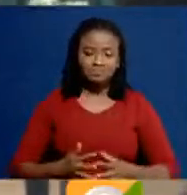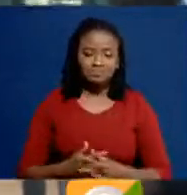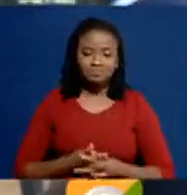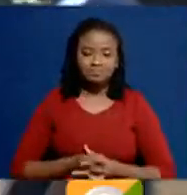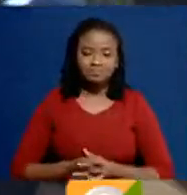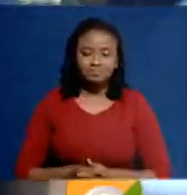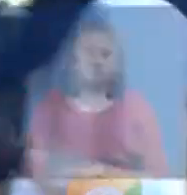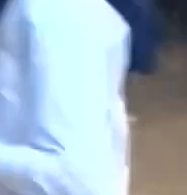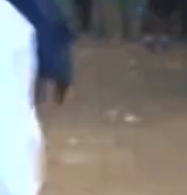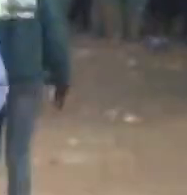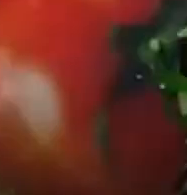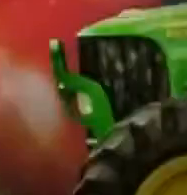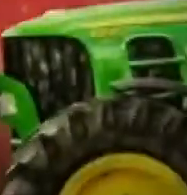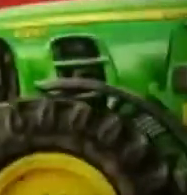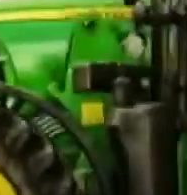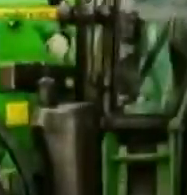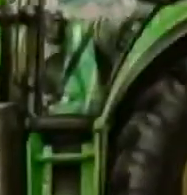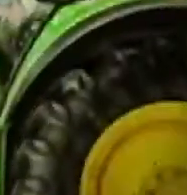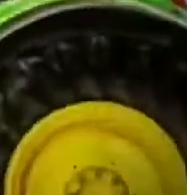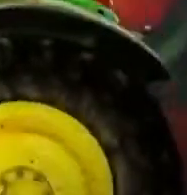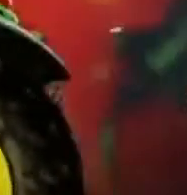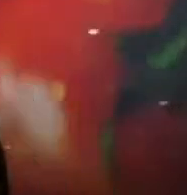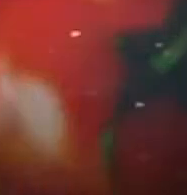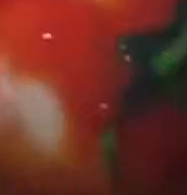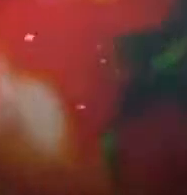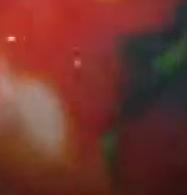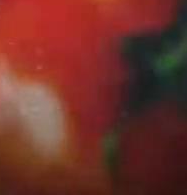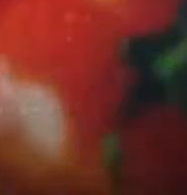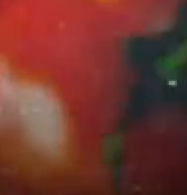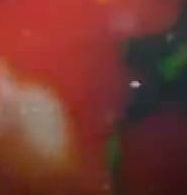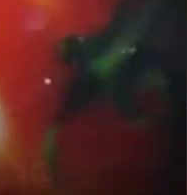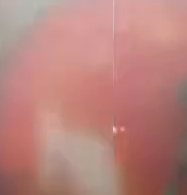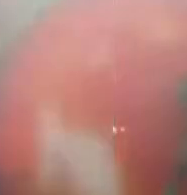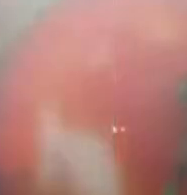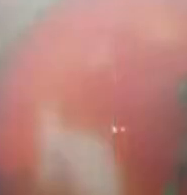Smart Farm. Smart Farm, brought to you by Equity.